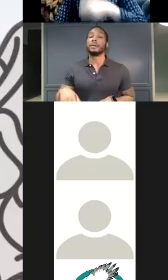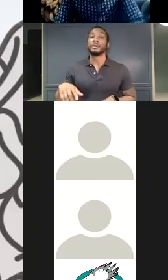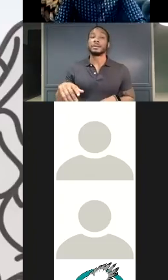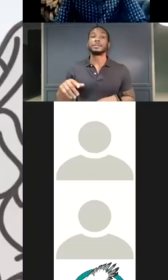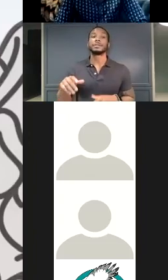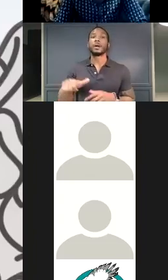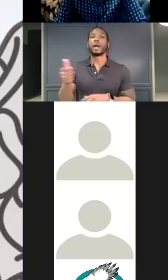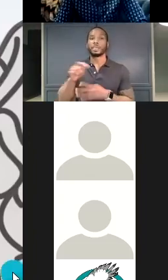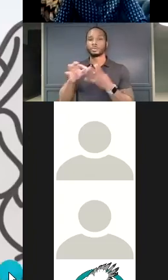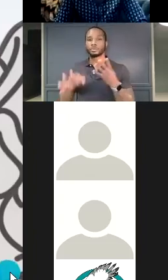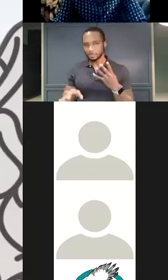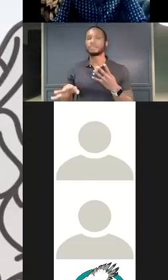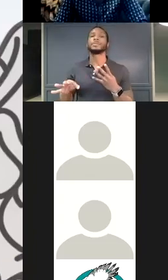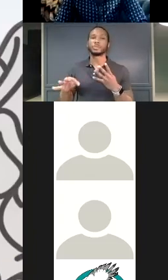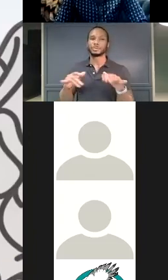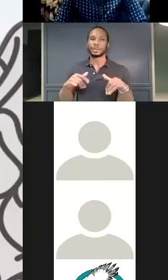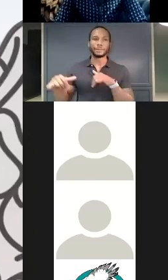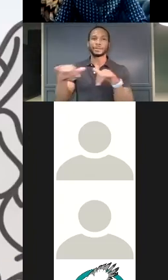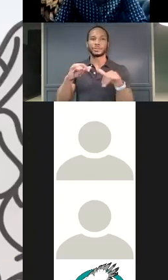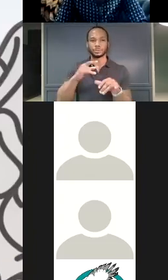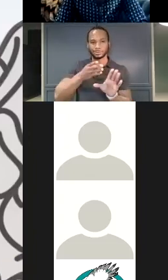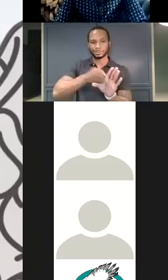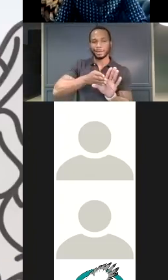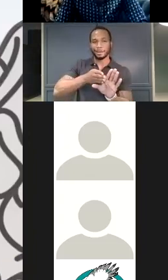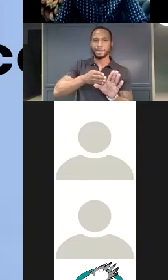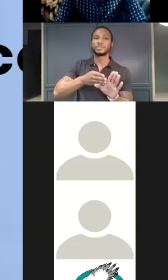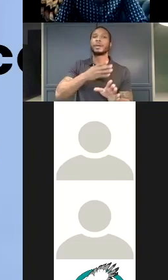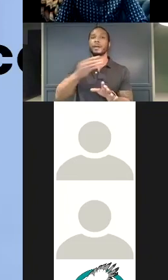alternatives to conventional psychiatry and hospitalization.